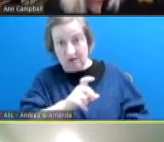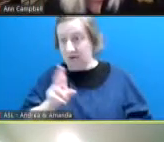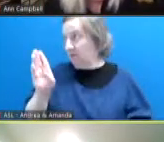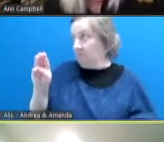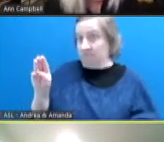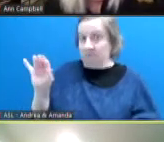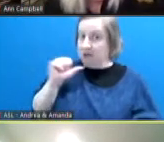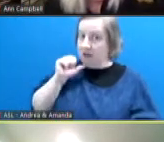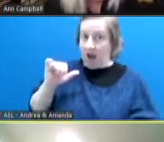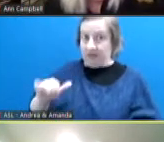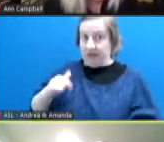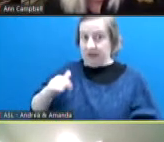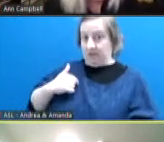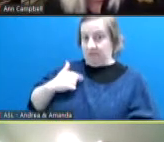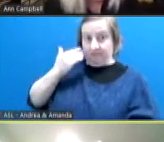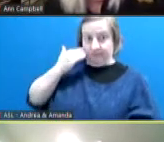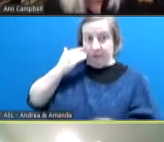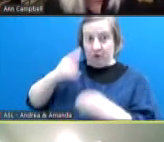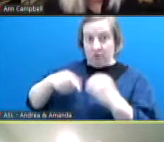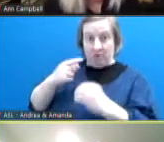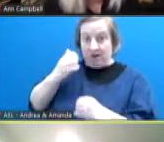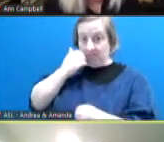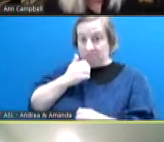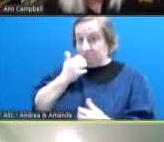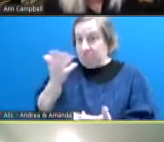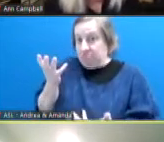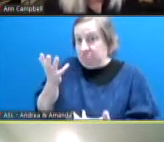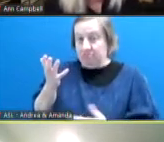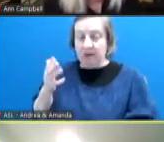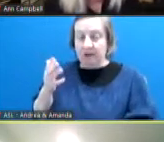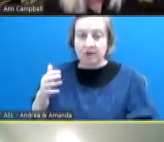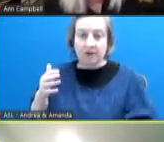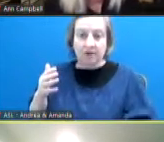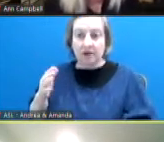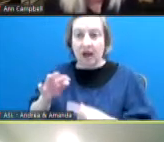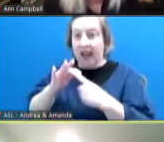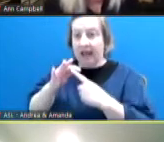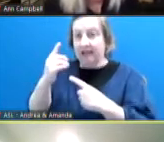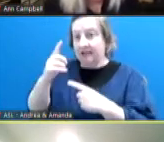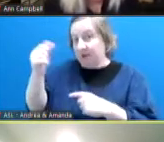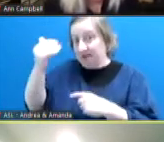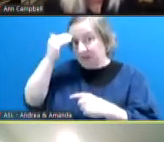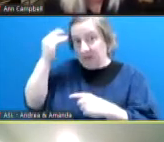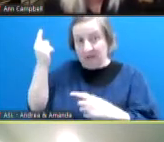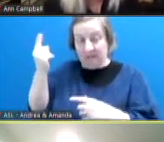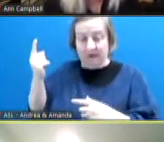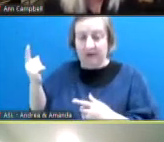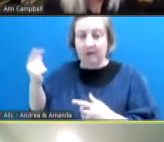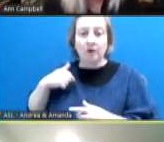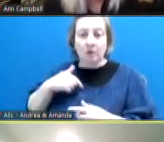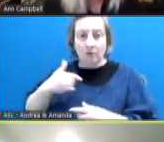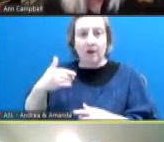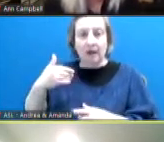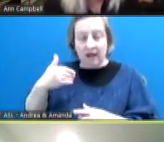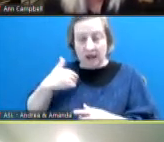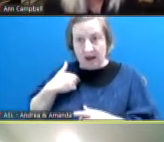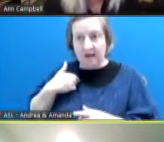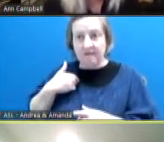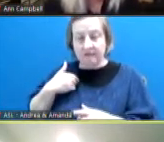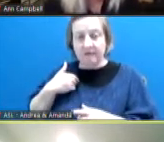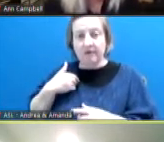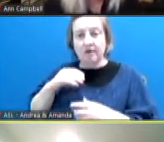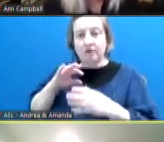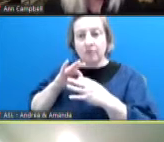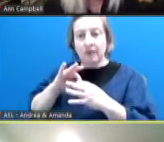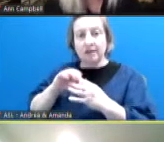Not that I'm aware of on a day-to-day basis, unless someone else knows different. I know we have a close relation with the